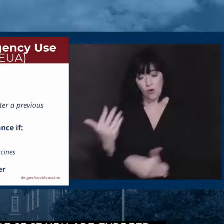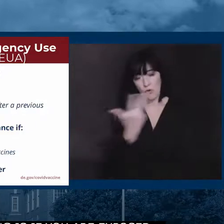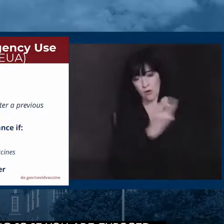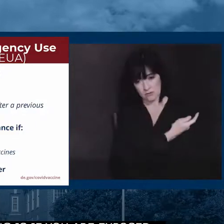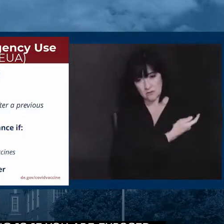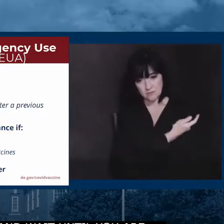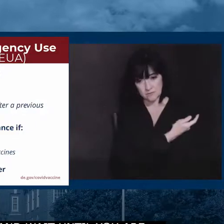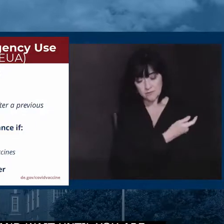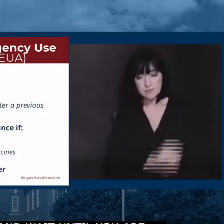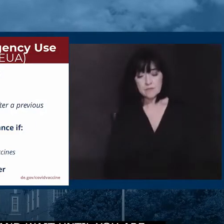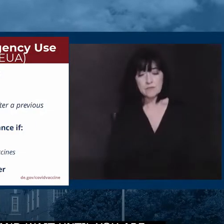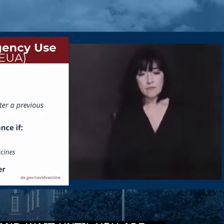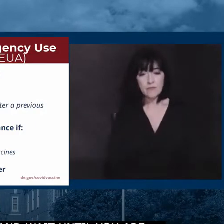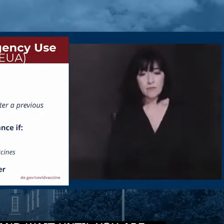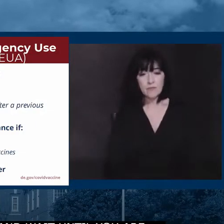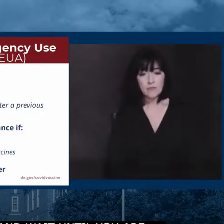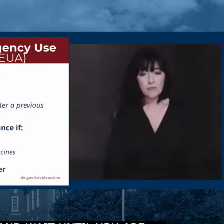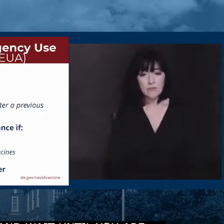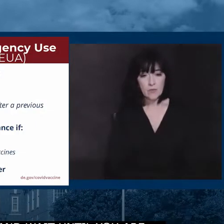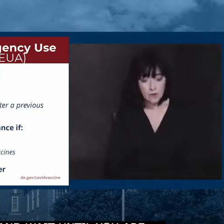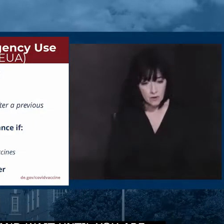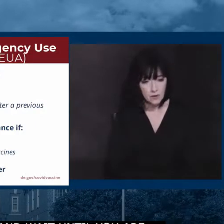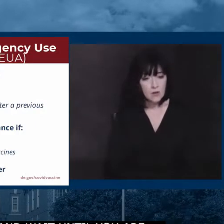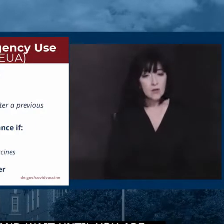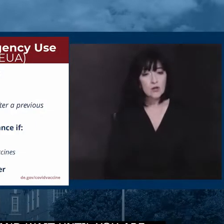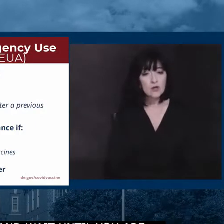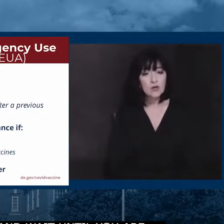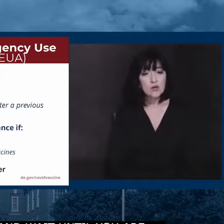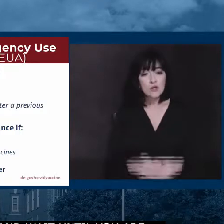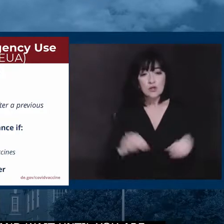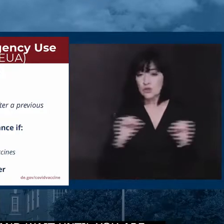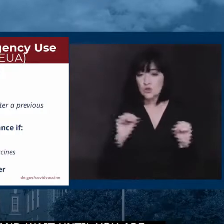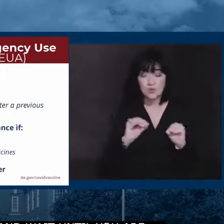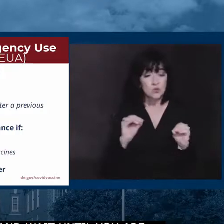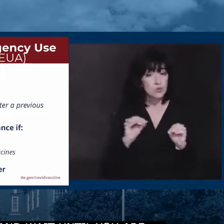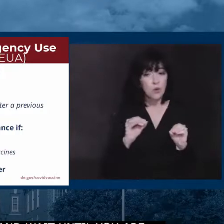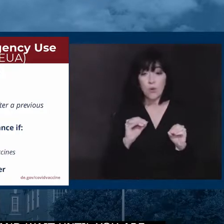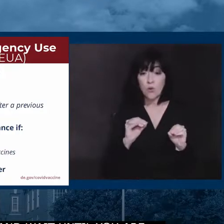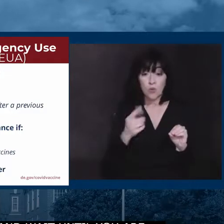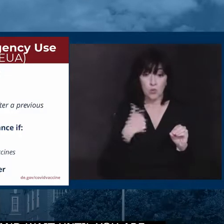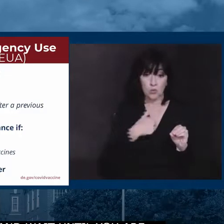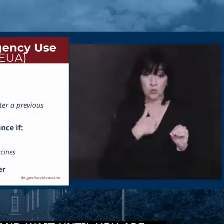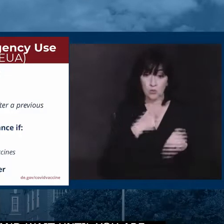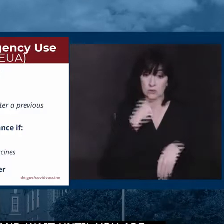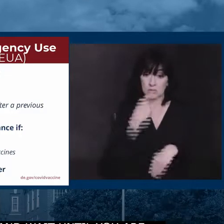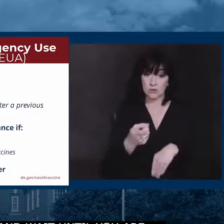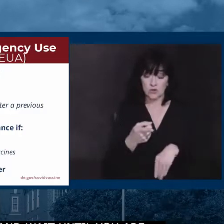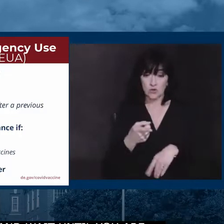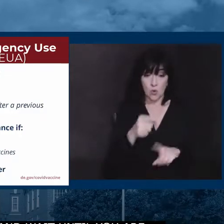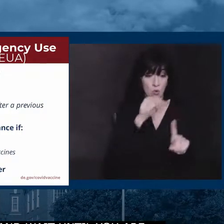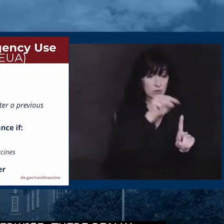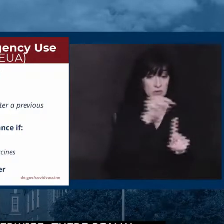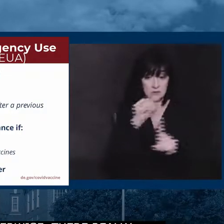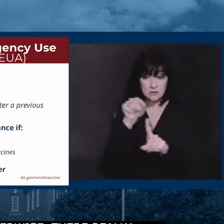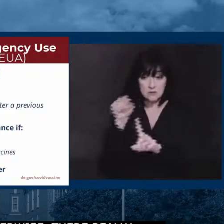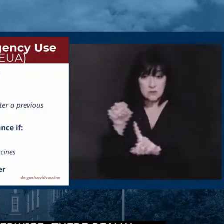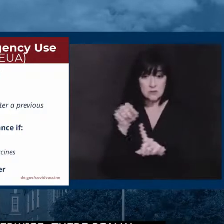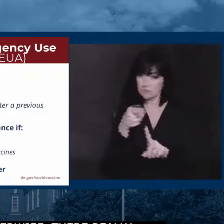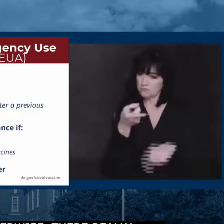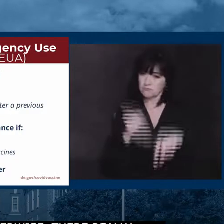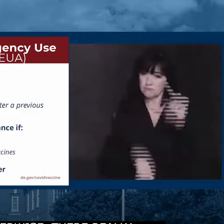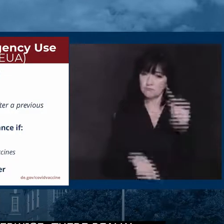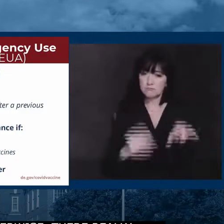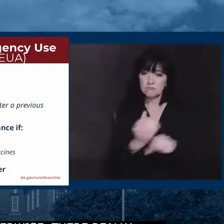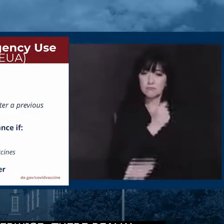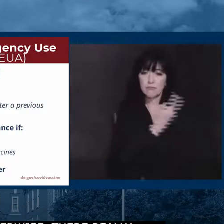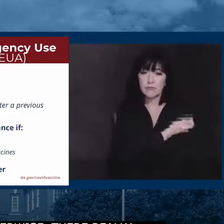really aren't any current medical indications here in the US for you not to get the vaccine. Now, there